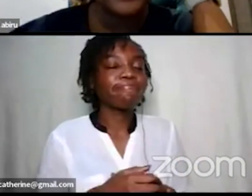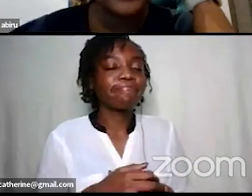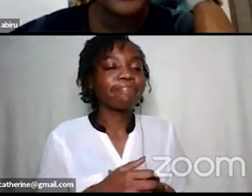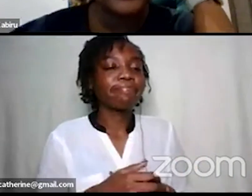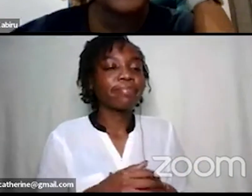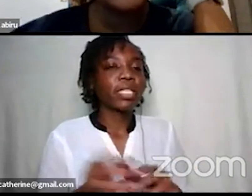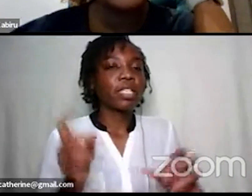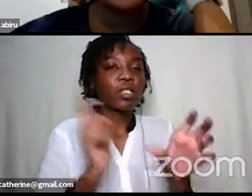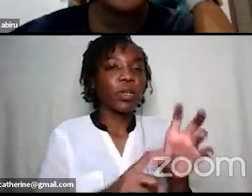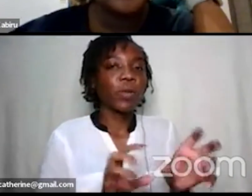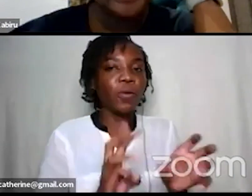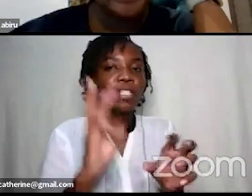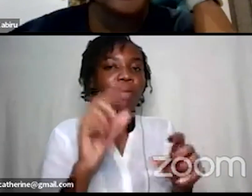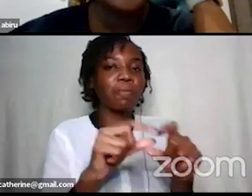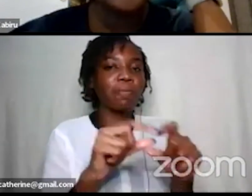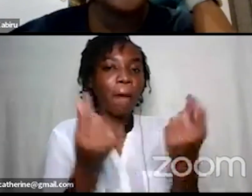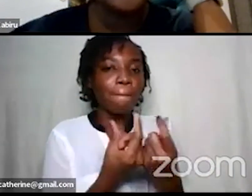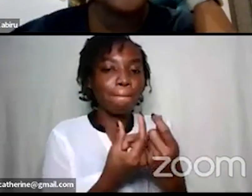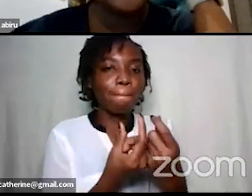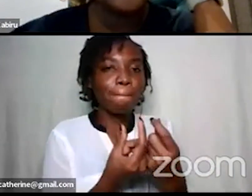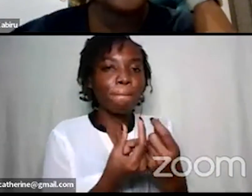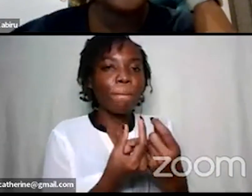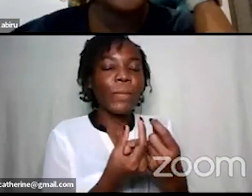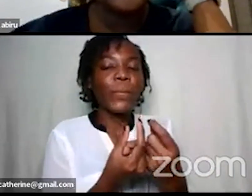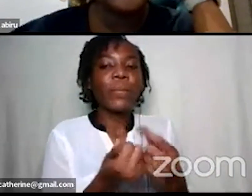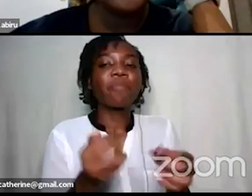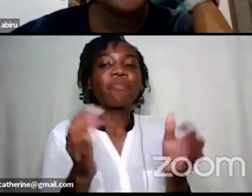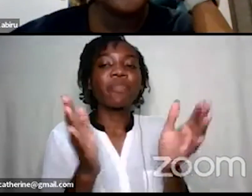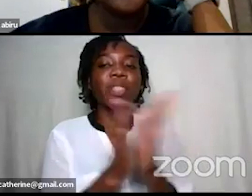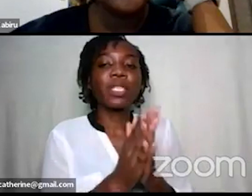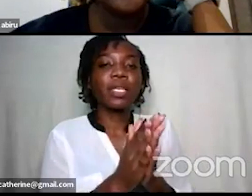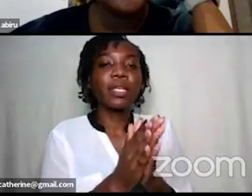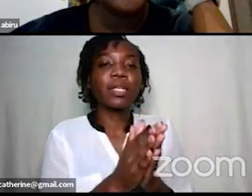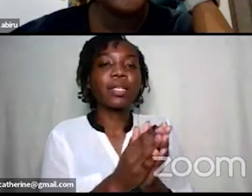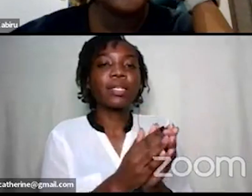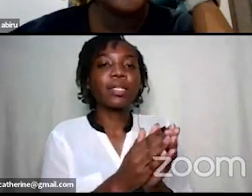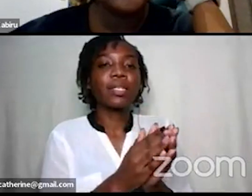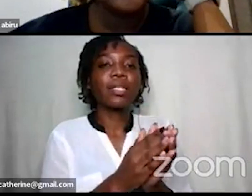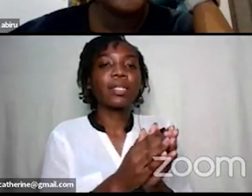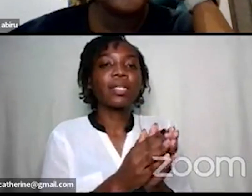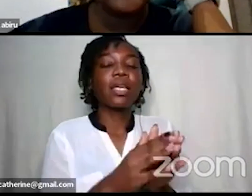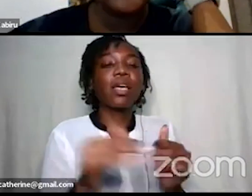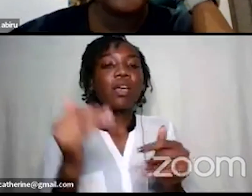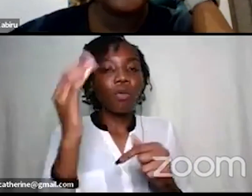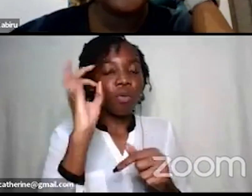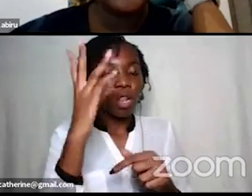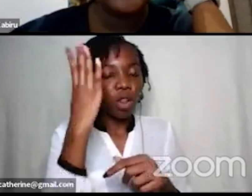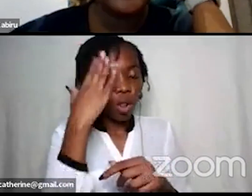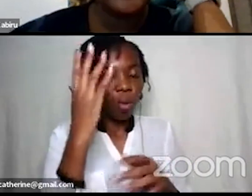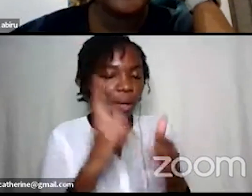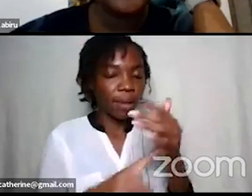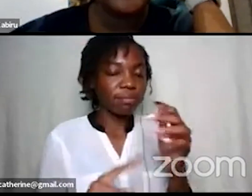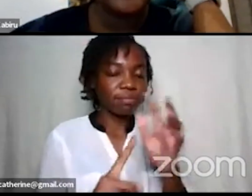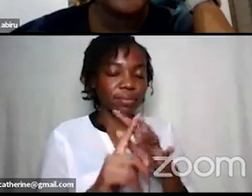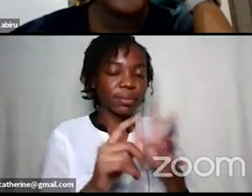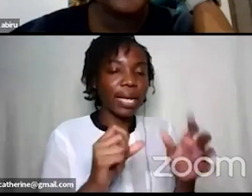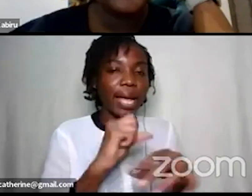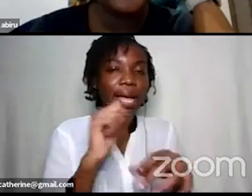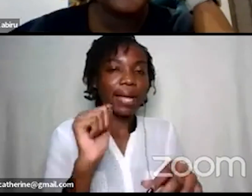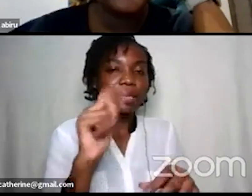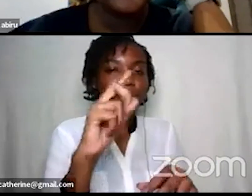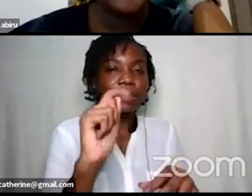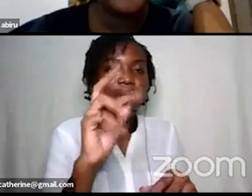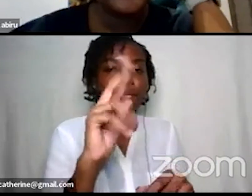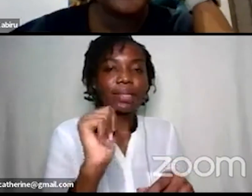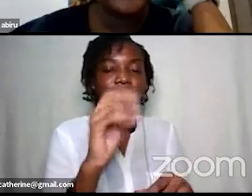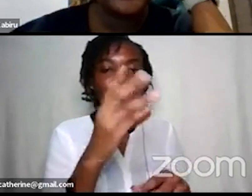WhatsApp group. Sorry. Join our WhatsApp group, and you'll get to know what's coming up on Atara Solutions. And of course, we will upload the recording for